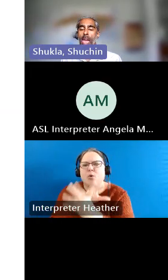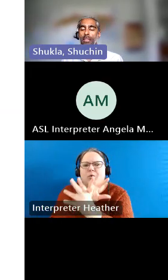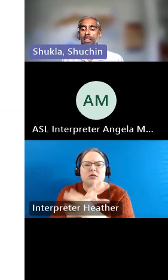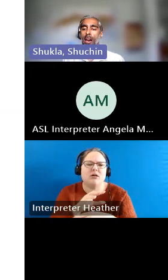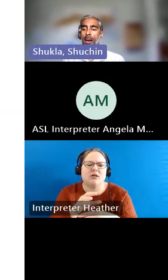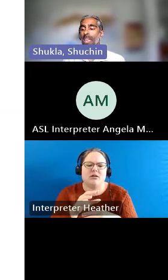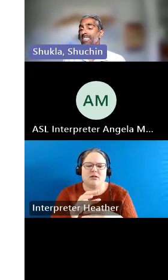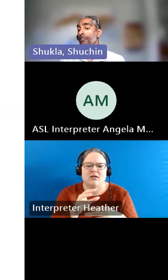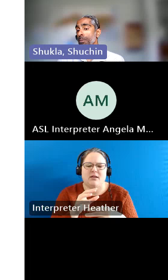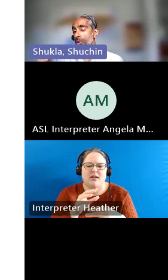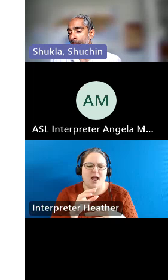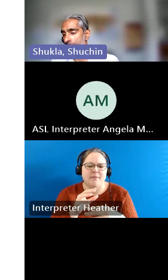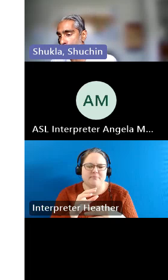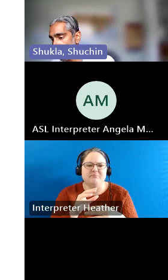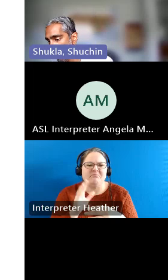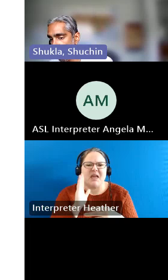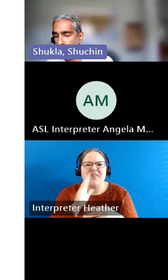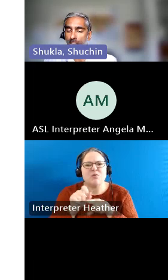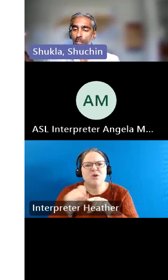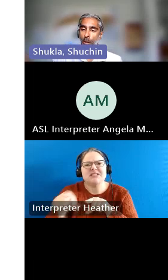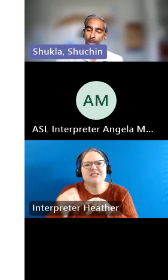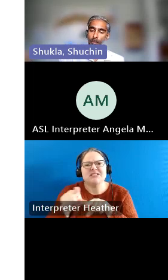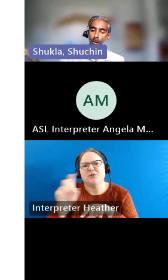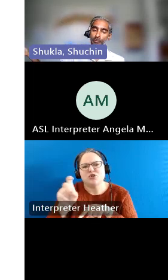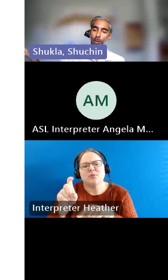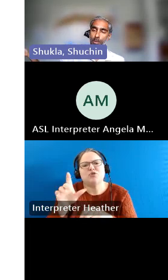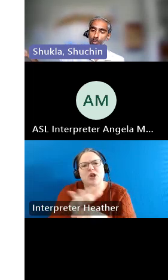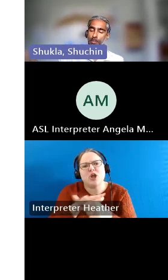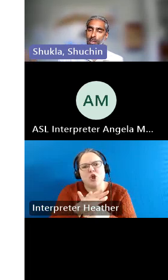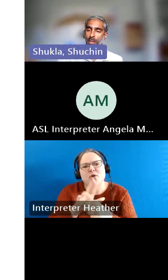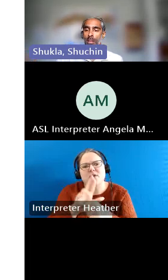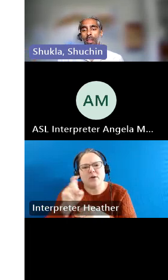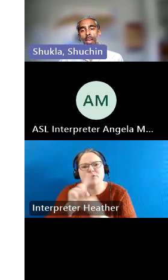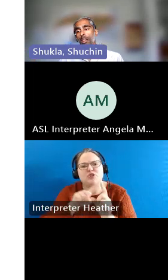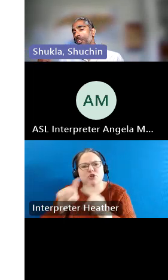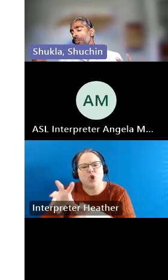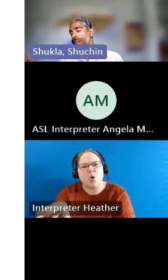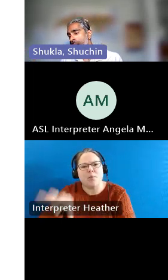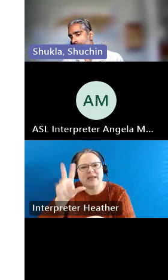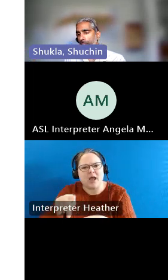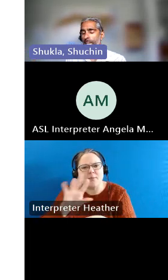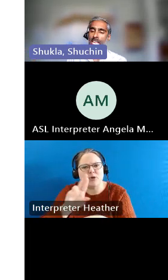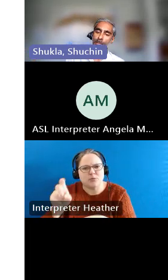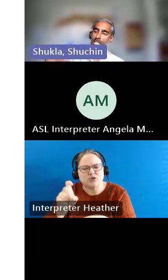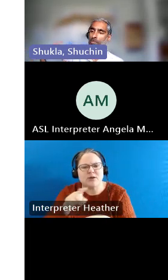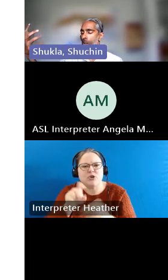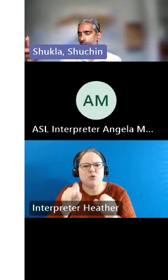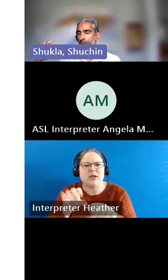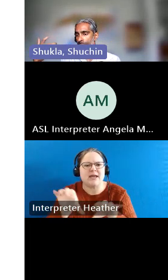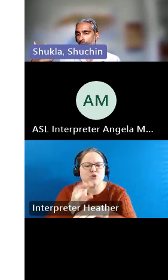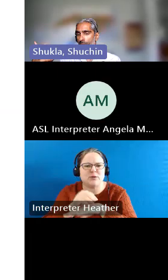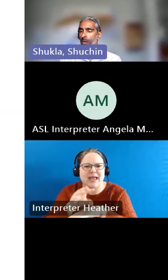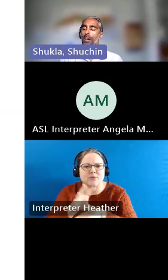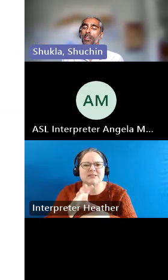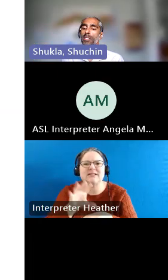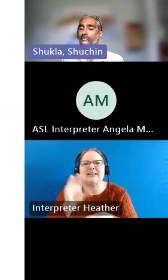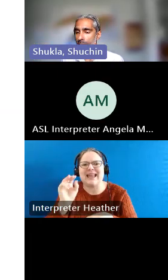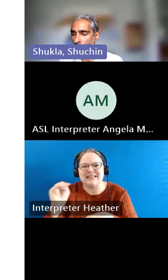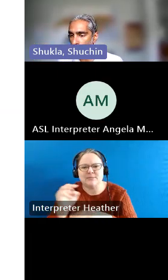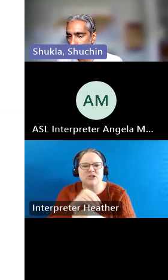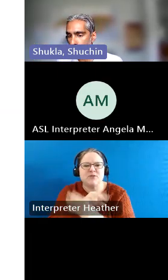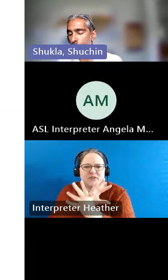syncope, and they send prescriptions to a local pharmacy. So you pick up your prescription, and you can do counseling and case management also through